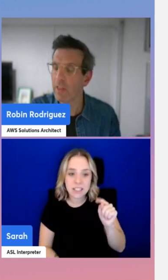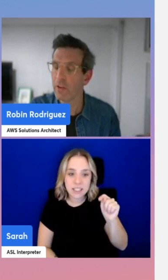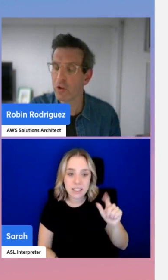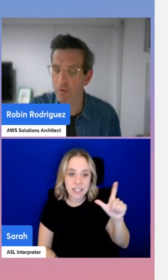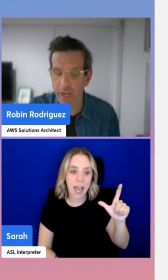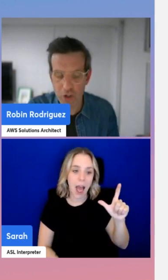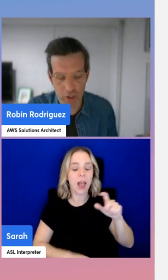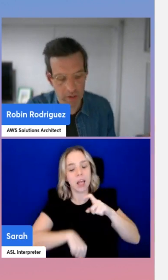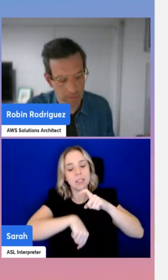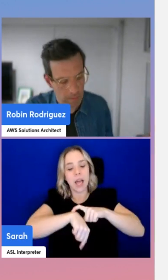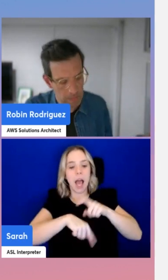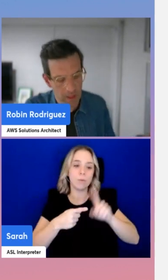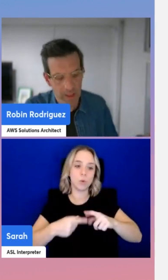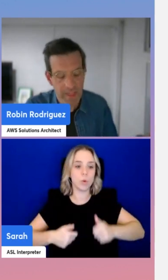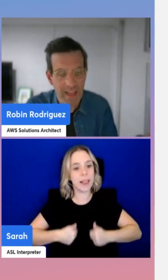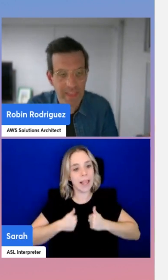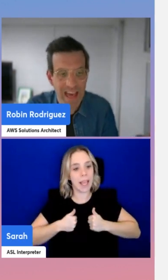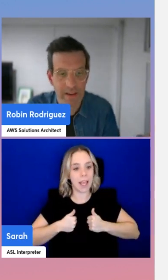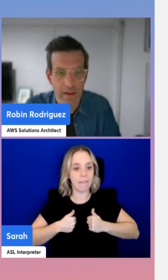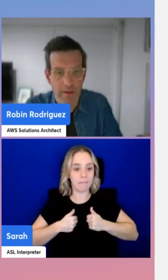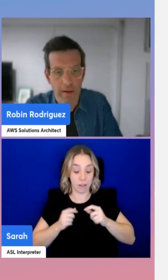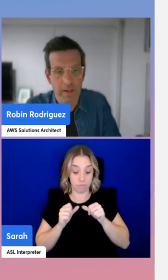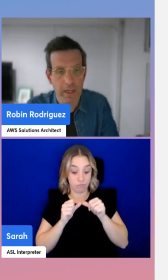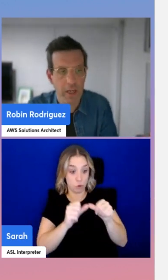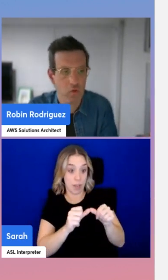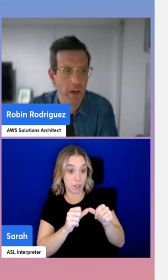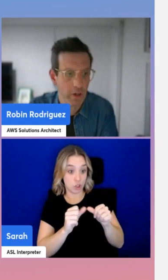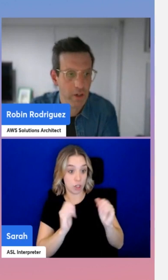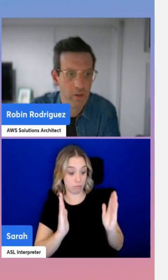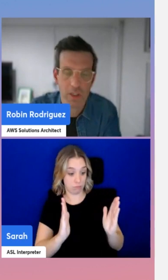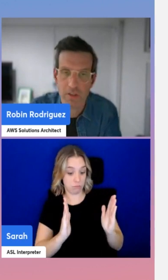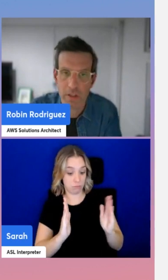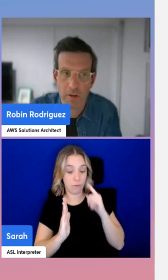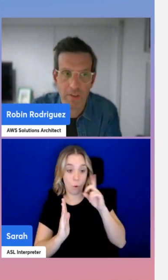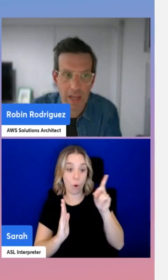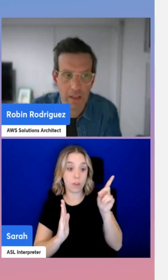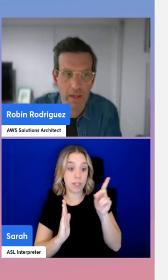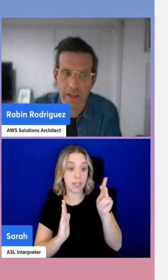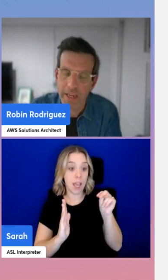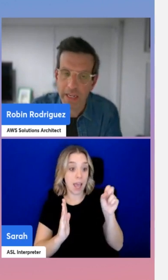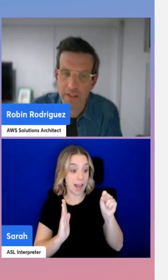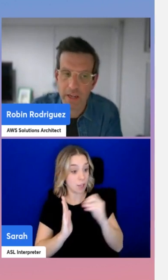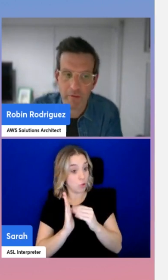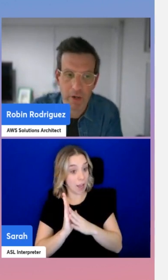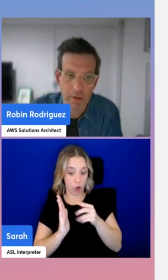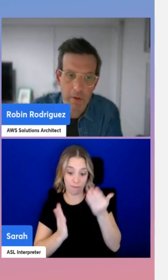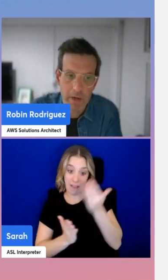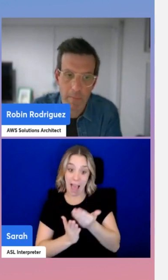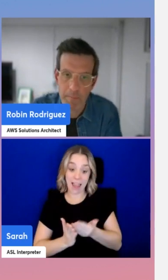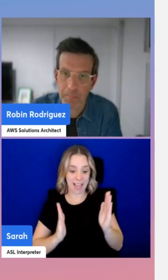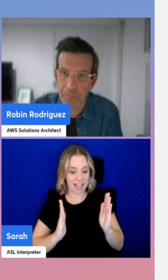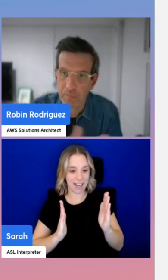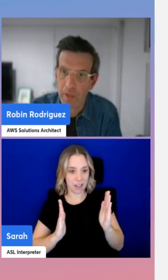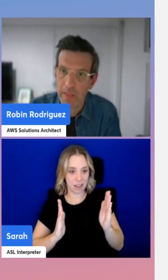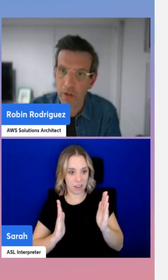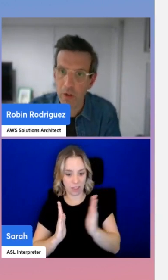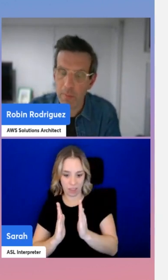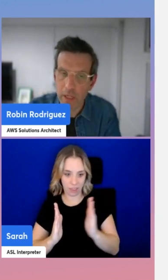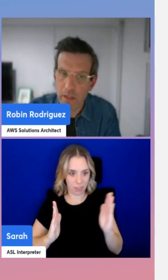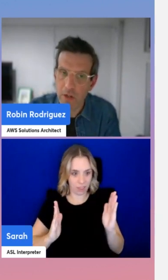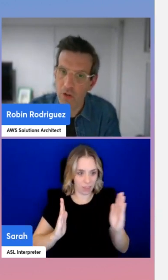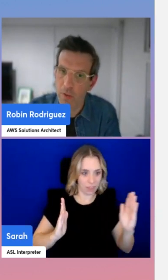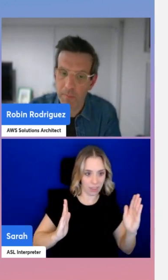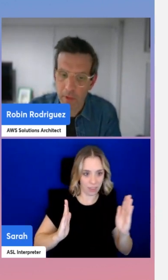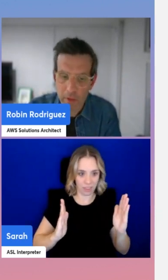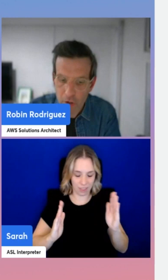live, the duration that DNS record is considered valid is different. Now, that could